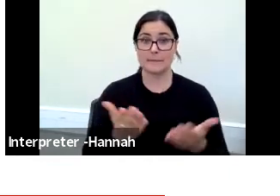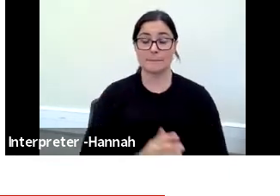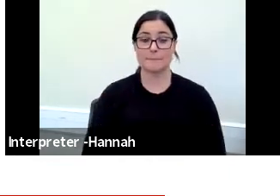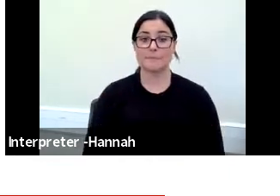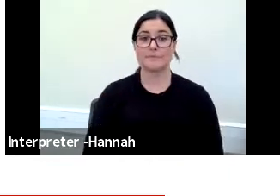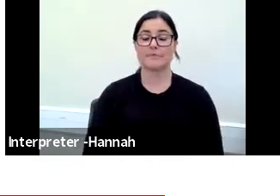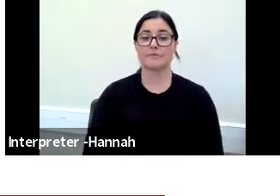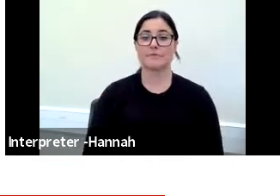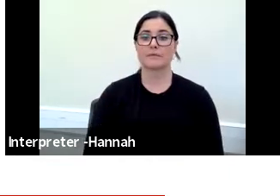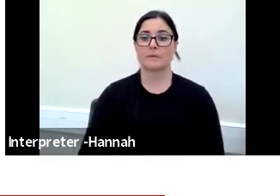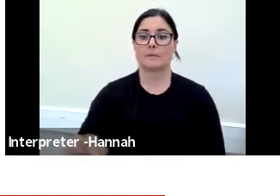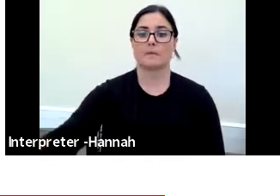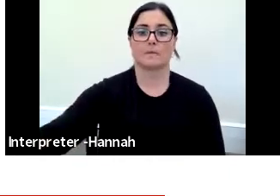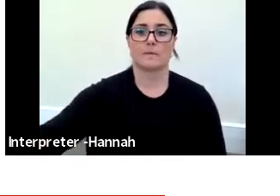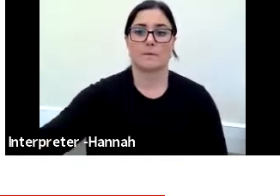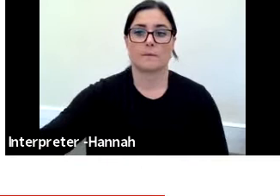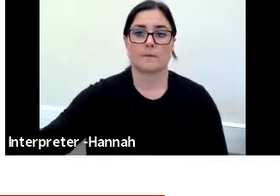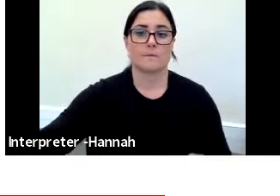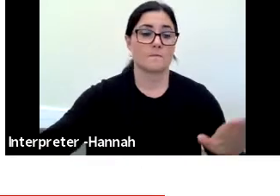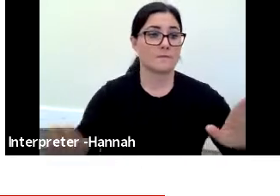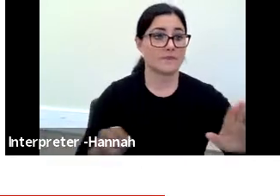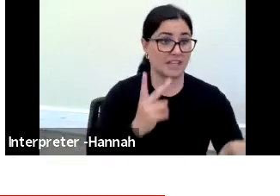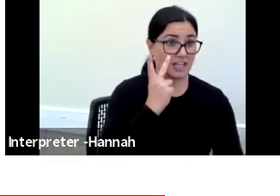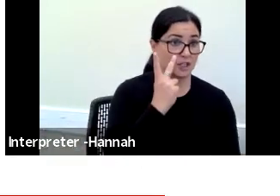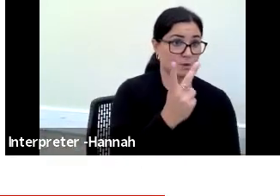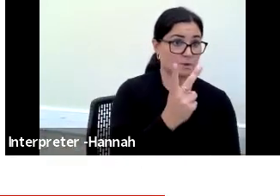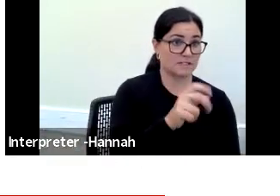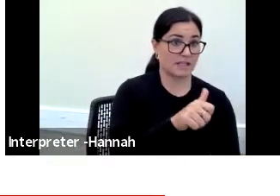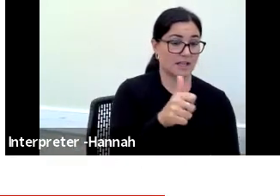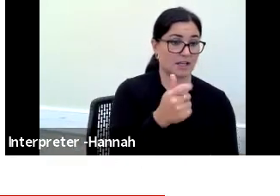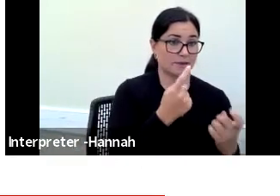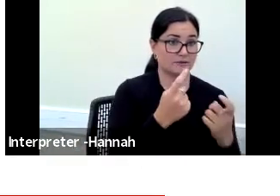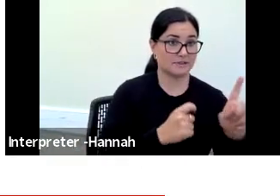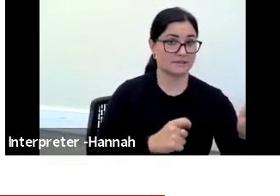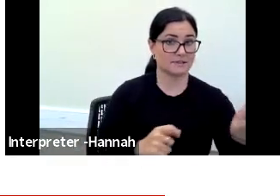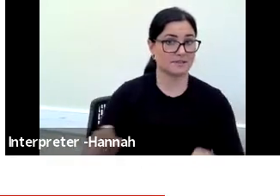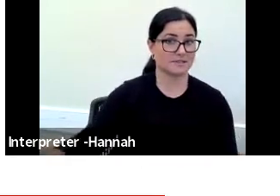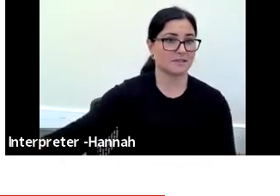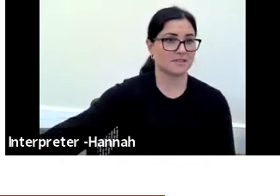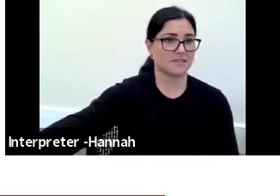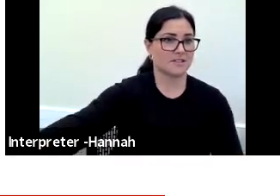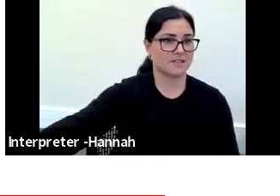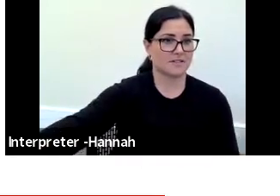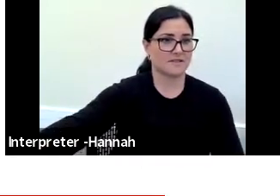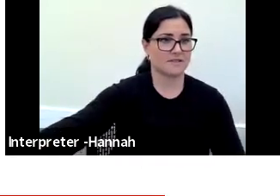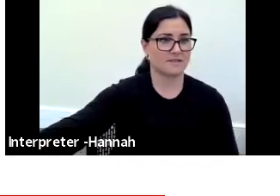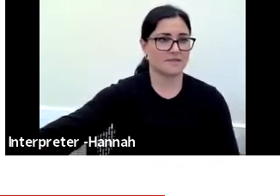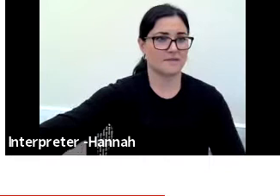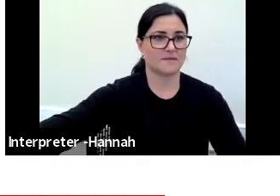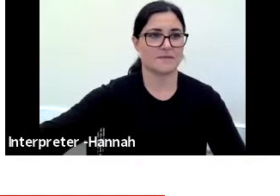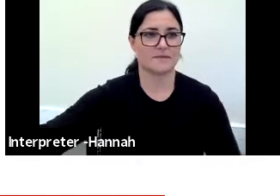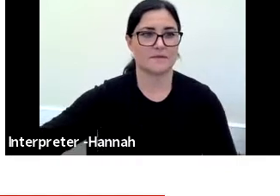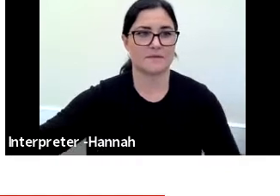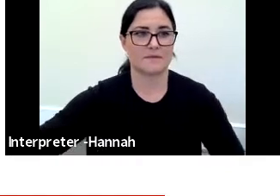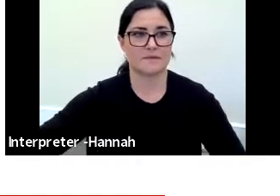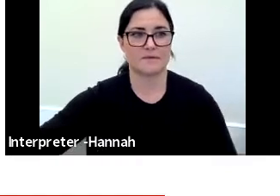faculty notification letter? Let me check the chat. I'm not seeing any questions this far. Tiffany, can